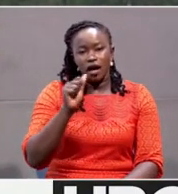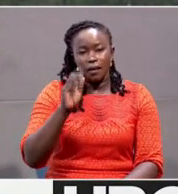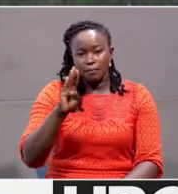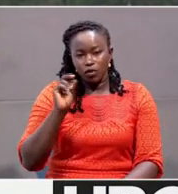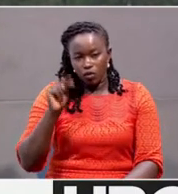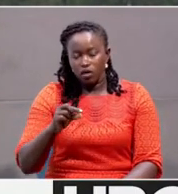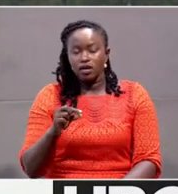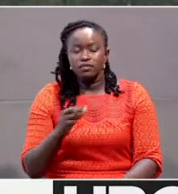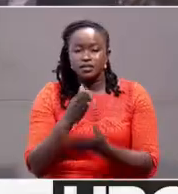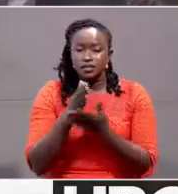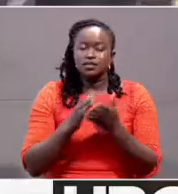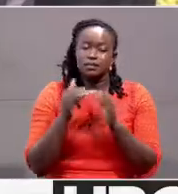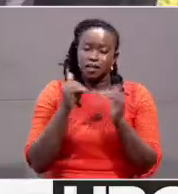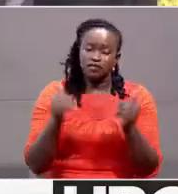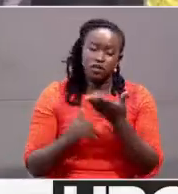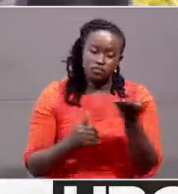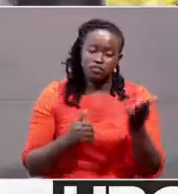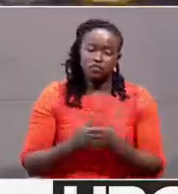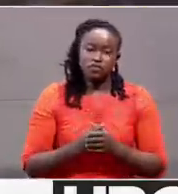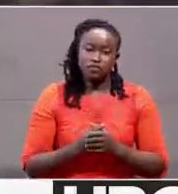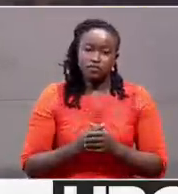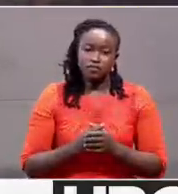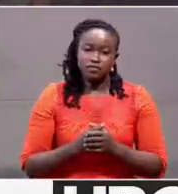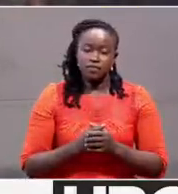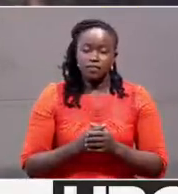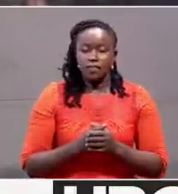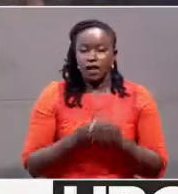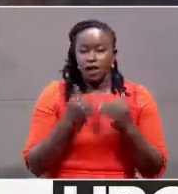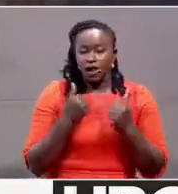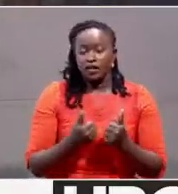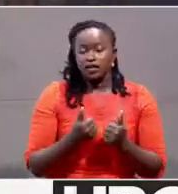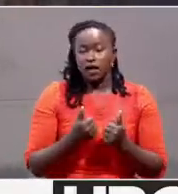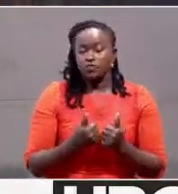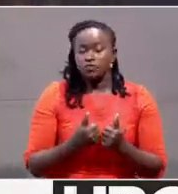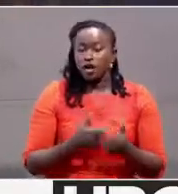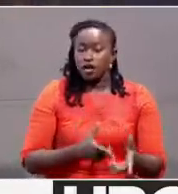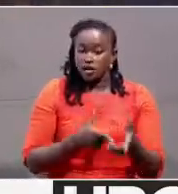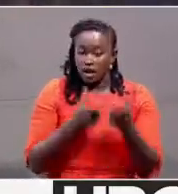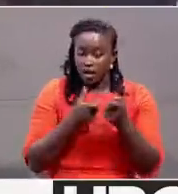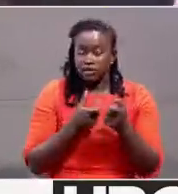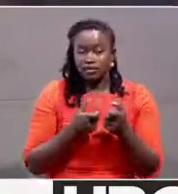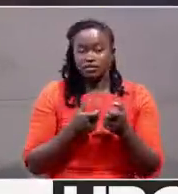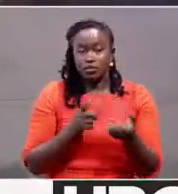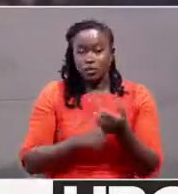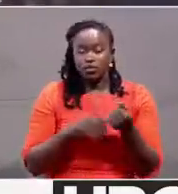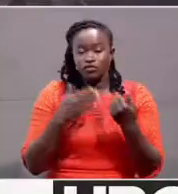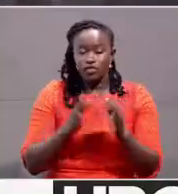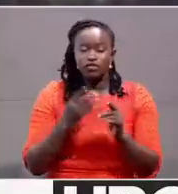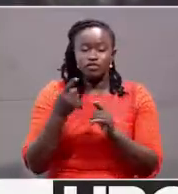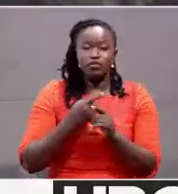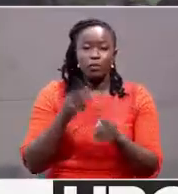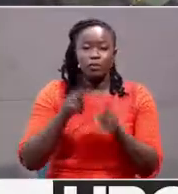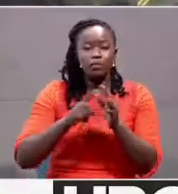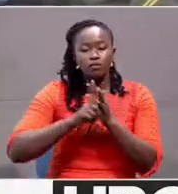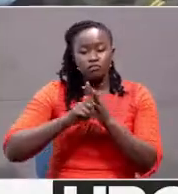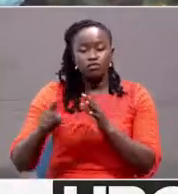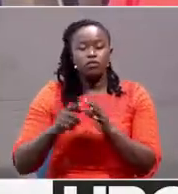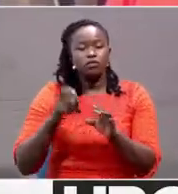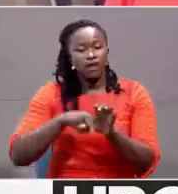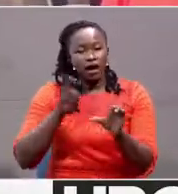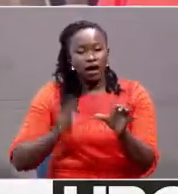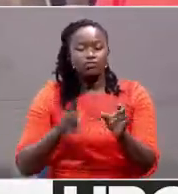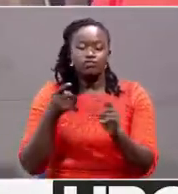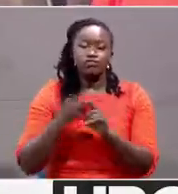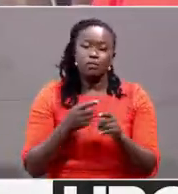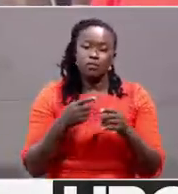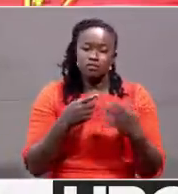some extent calm. Over 10 guns have so far been recovered from the deserters, as Brigadier General Joseph